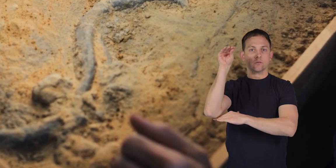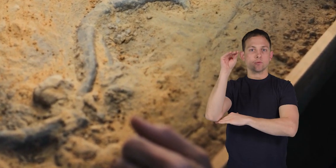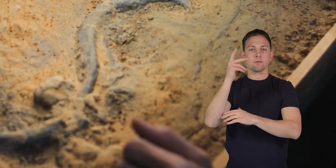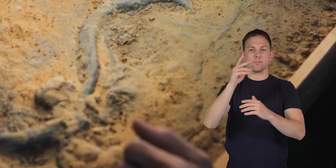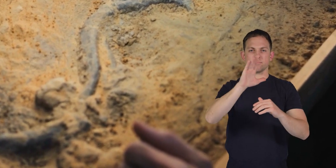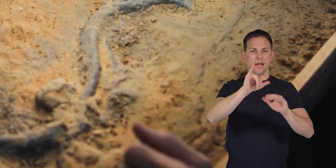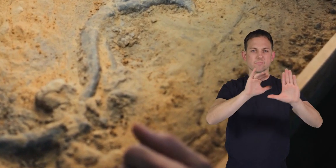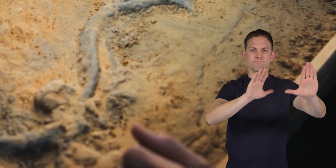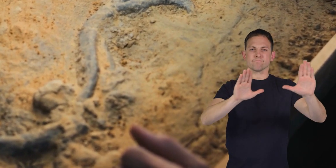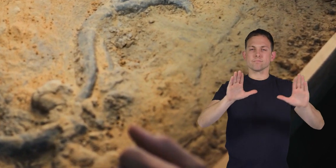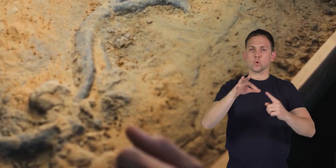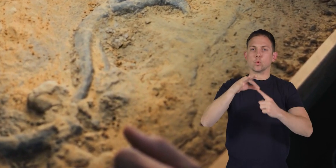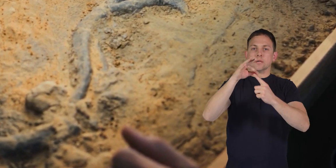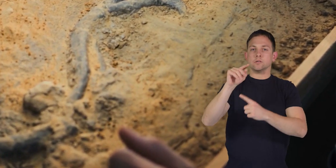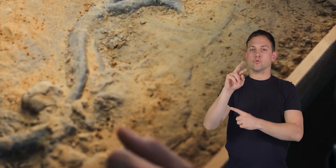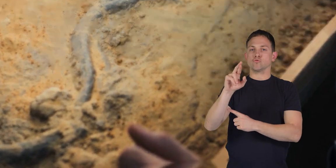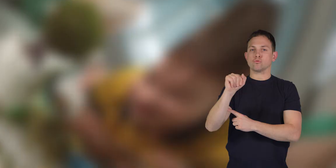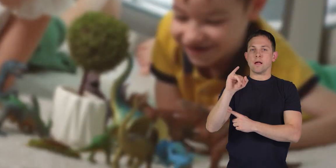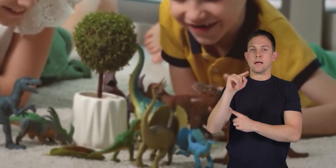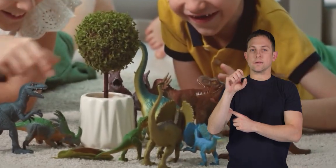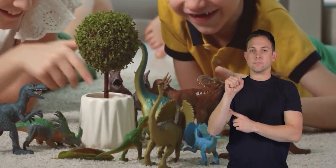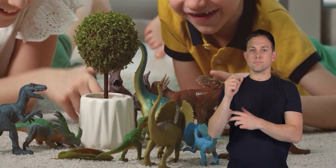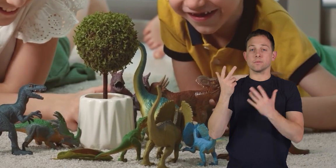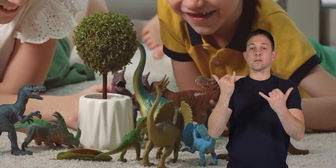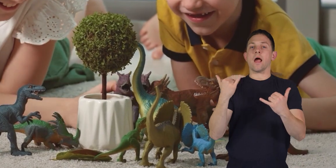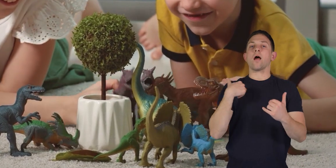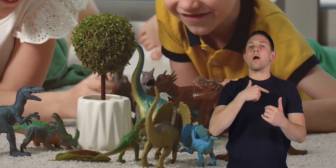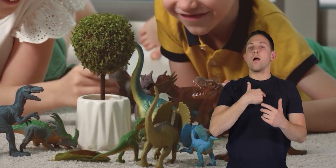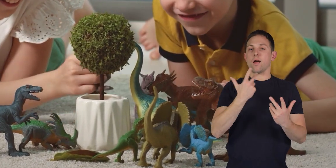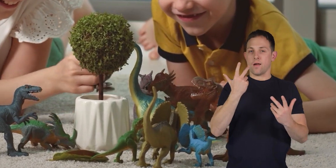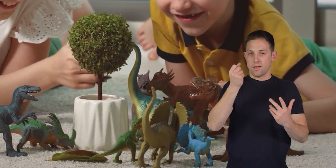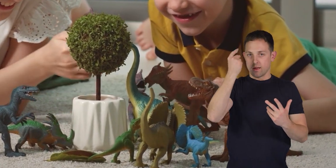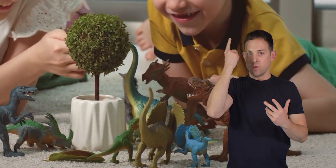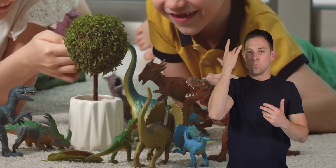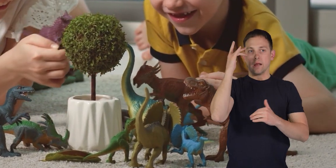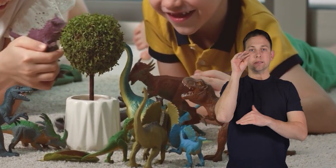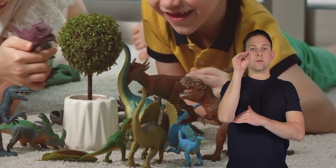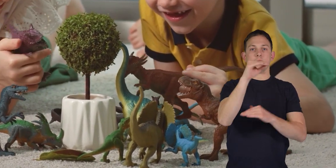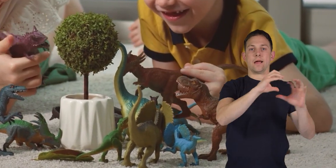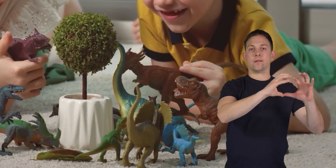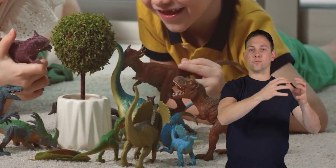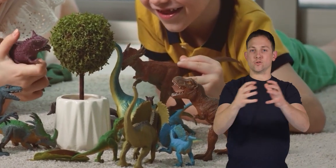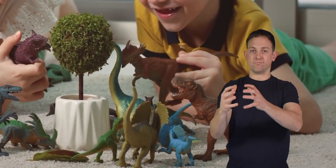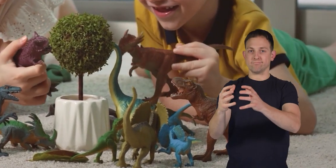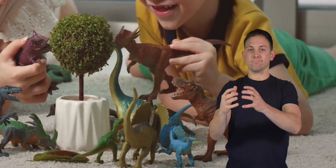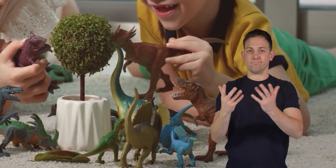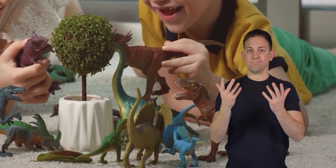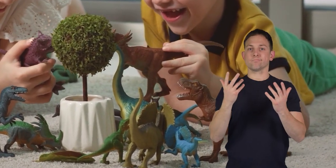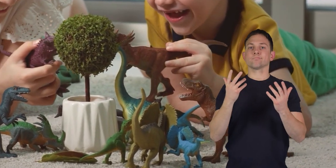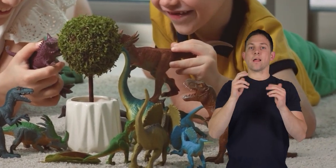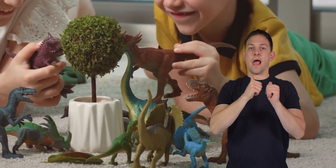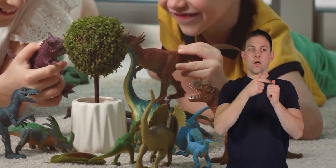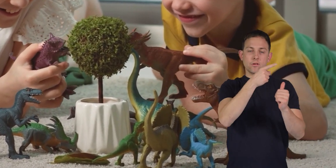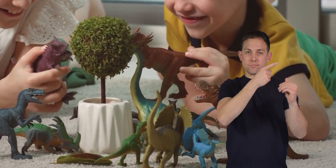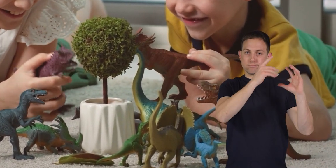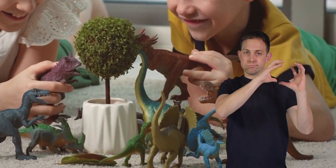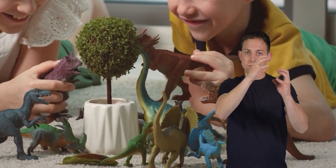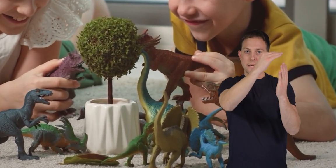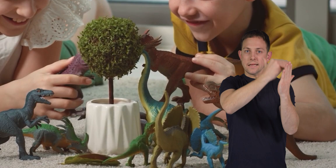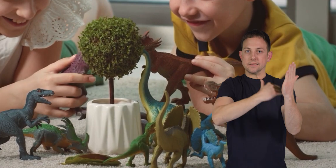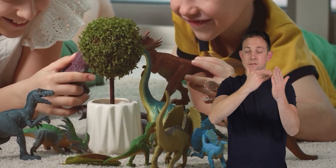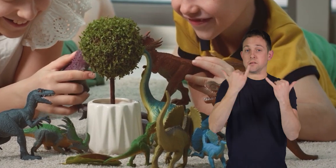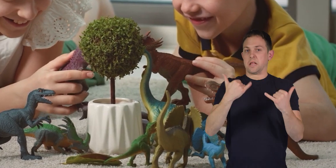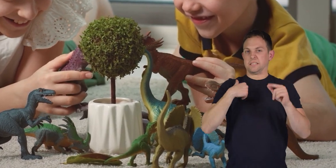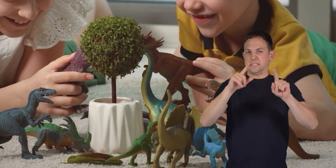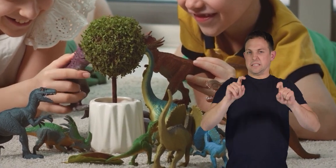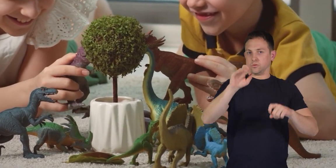dinosaurs by their unique traits. Now that we know more about dino classification and have gone through the list, we